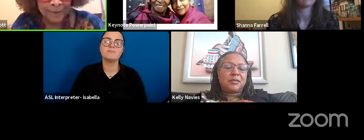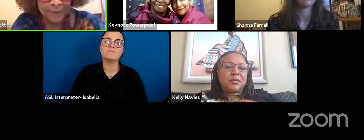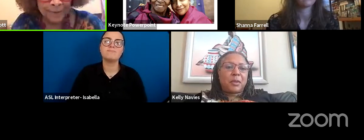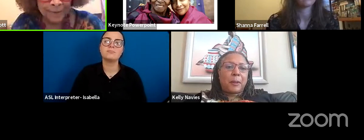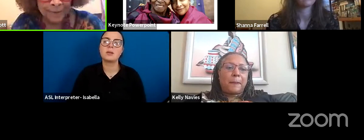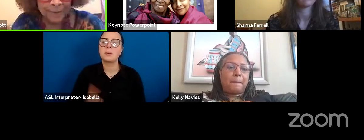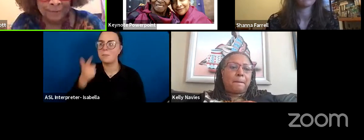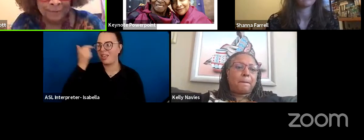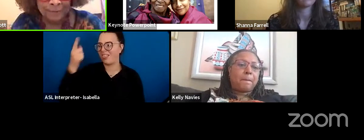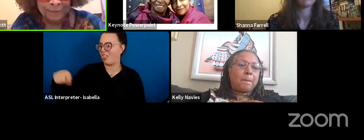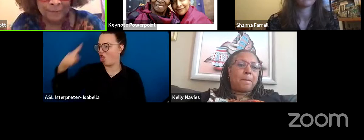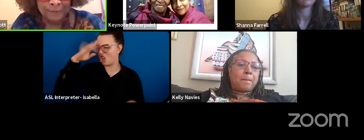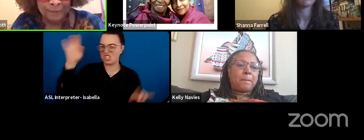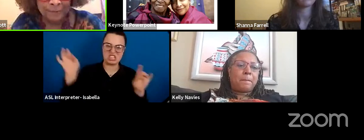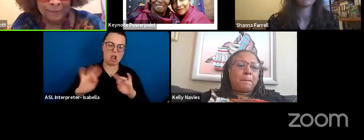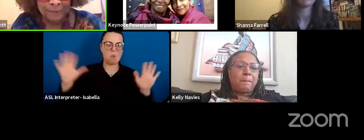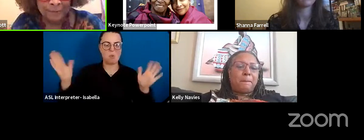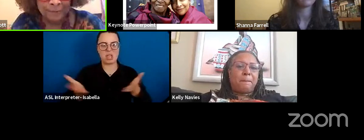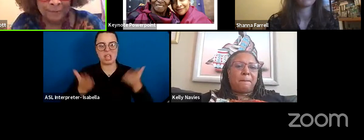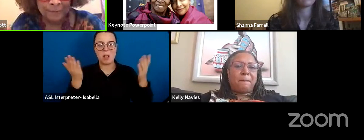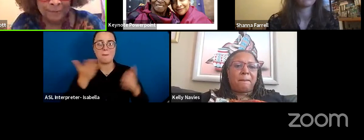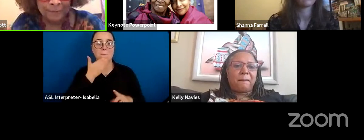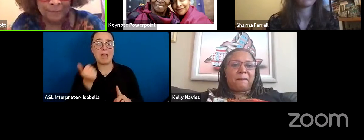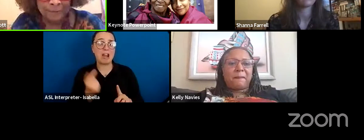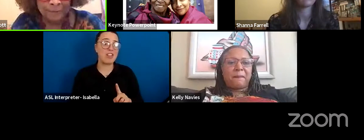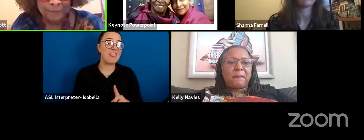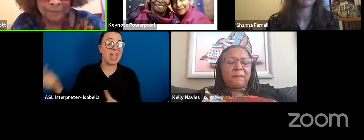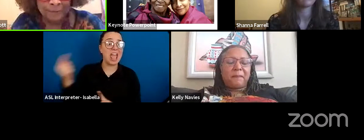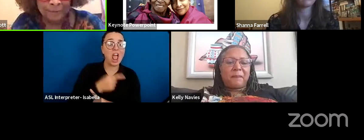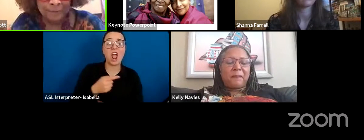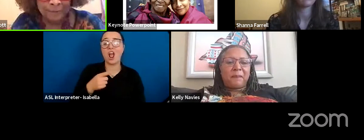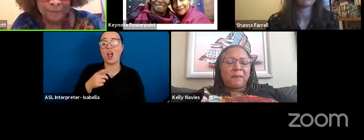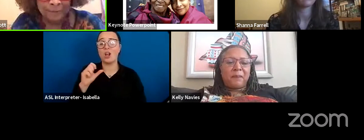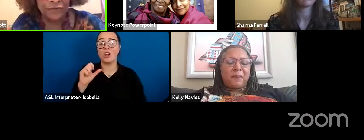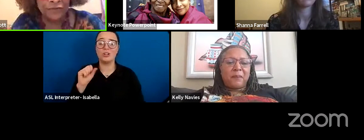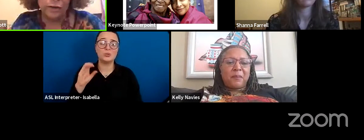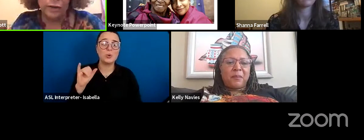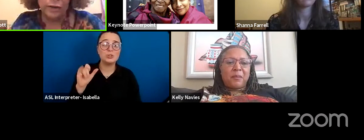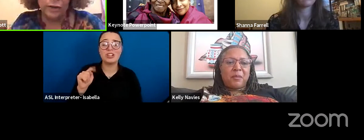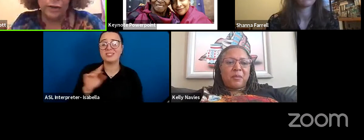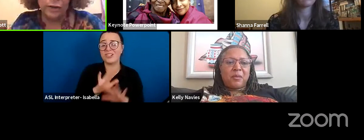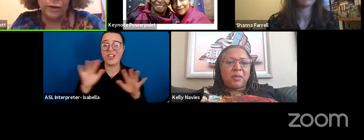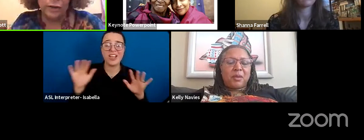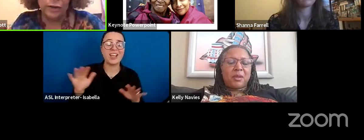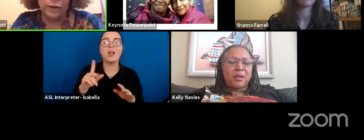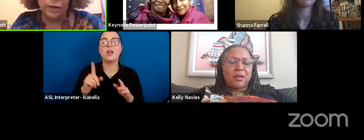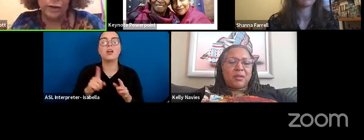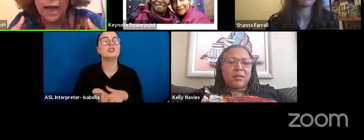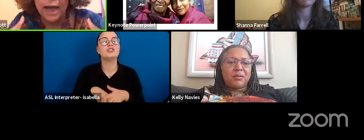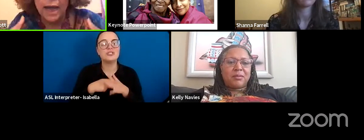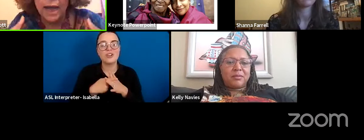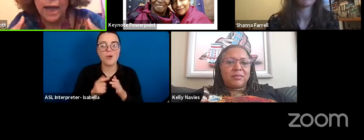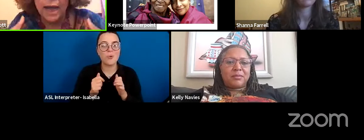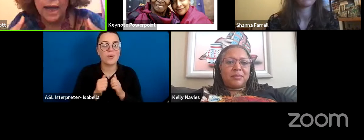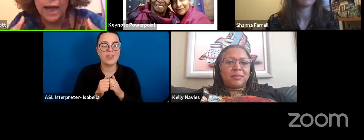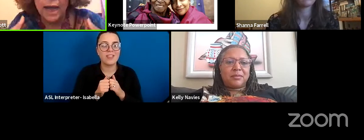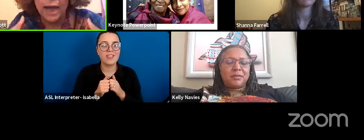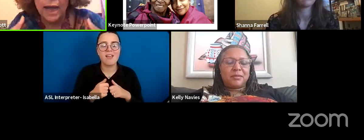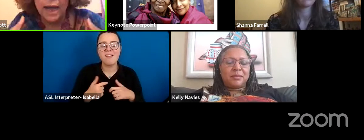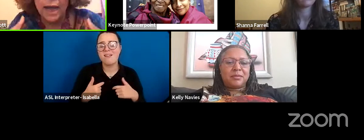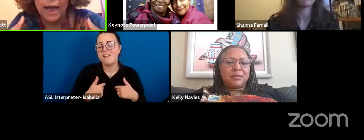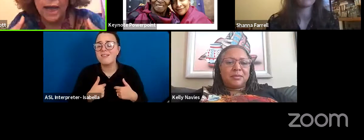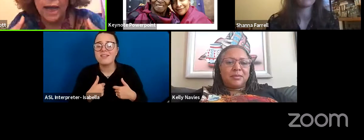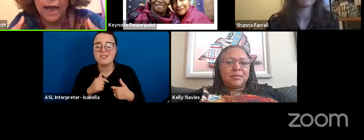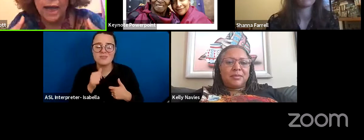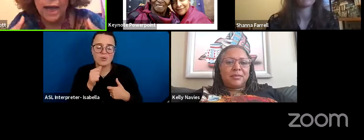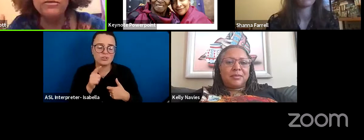because they thought it's terrible here. It's got to be better over there. They're socialist, they're communist. And it starts with, I'm not sure I